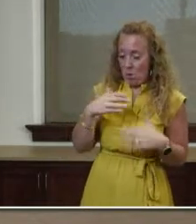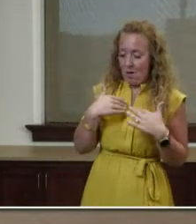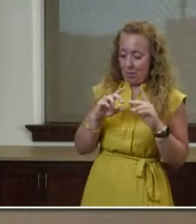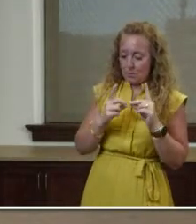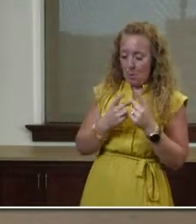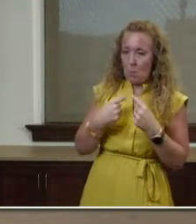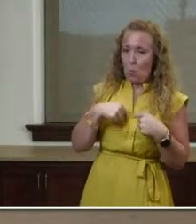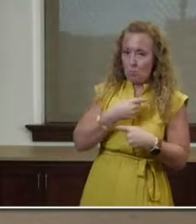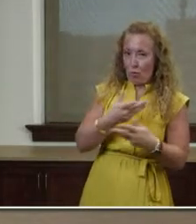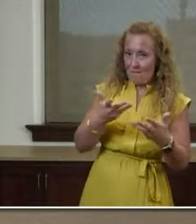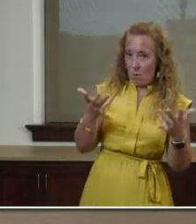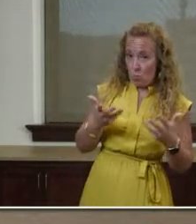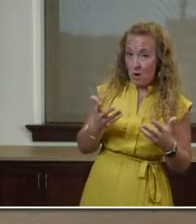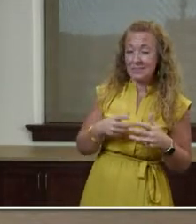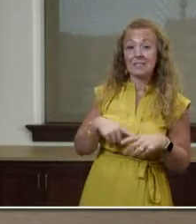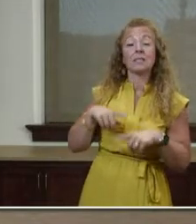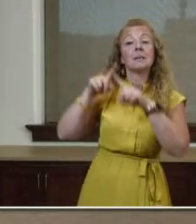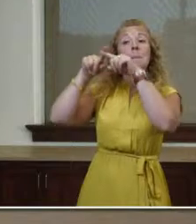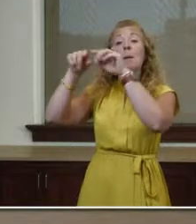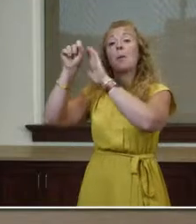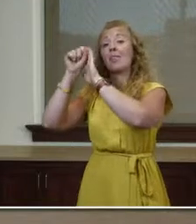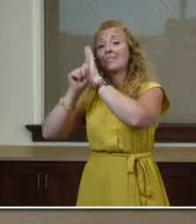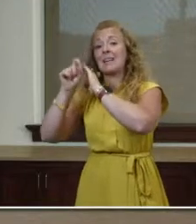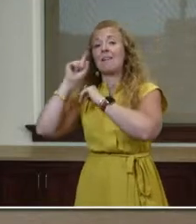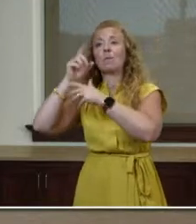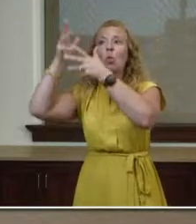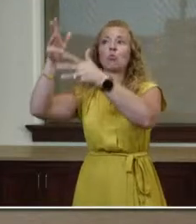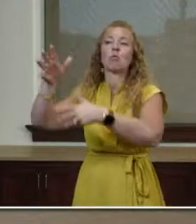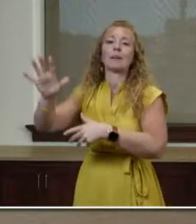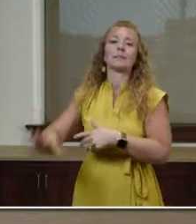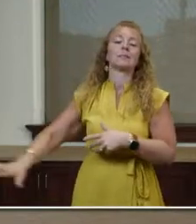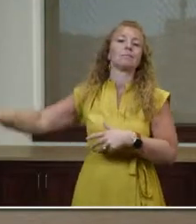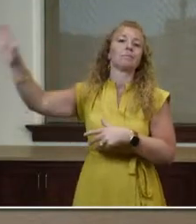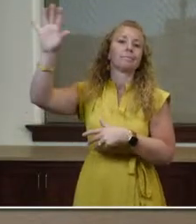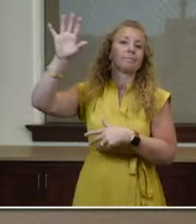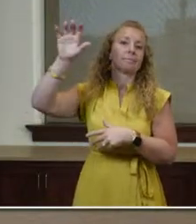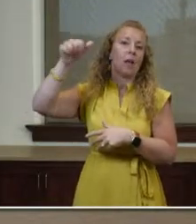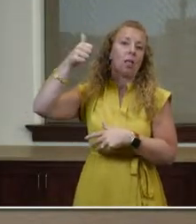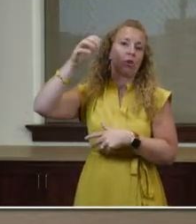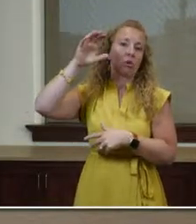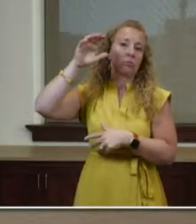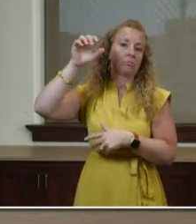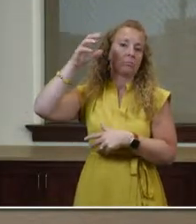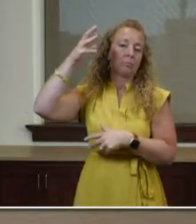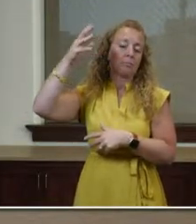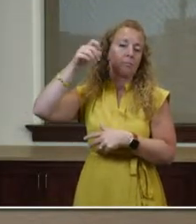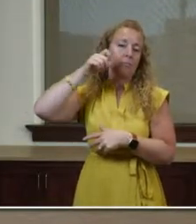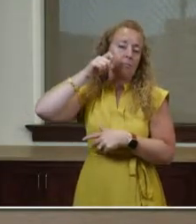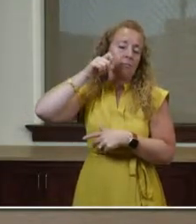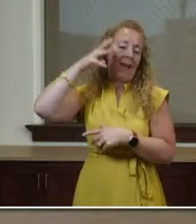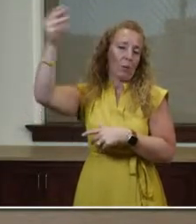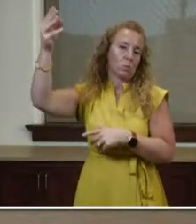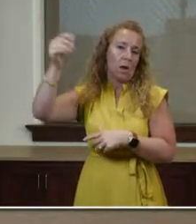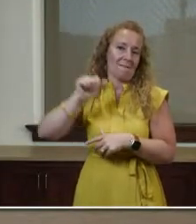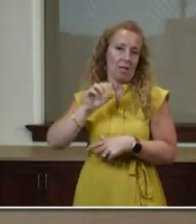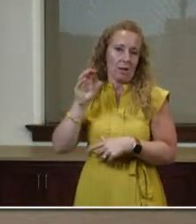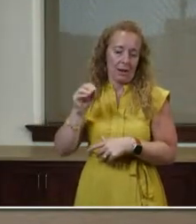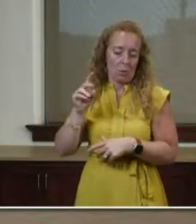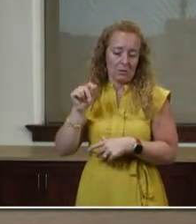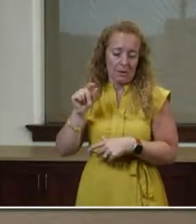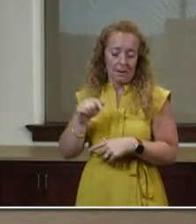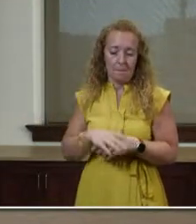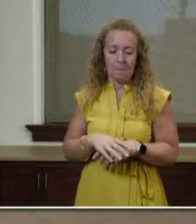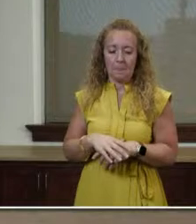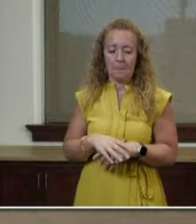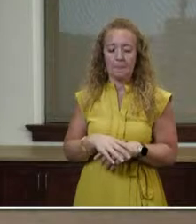given, and we rely on the state for the rest of the county data. And I think there was some